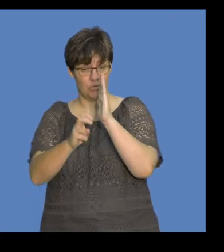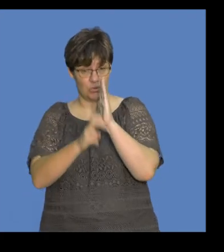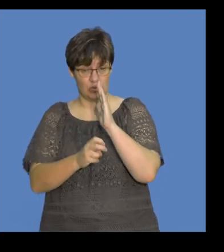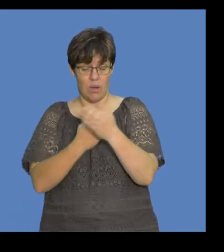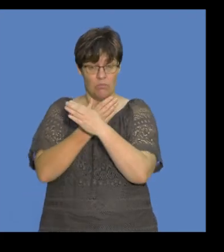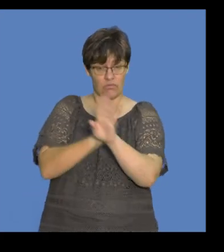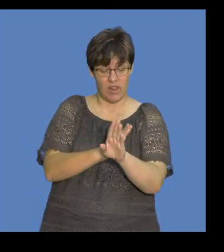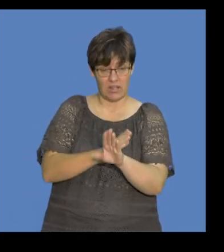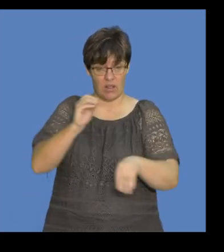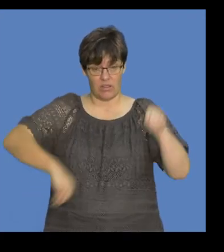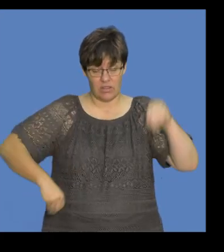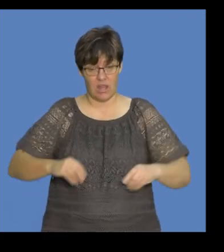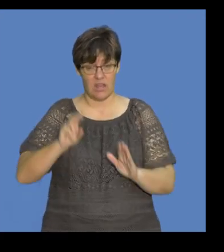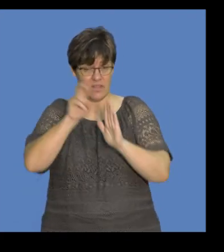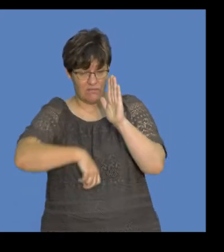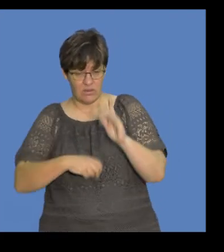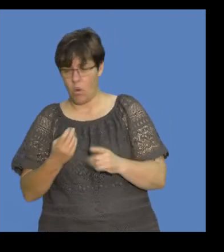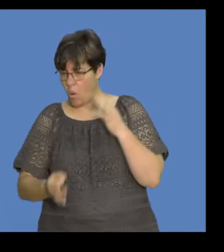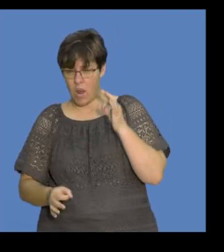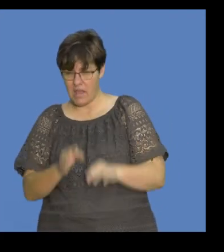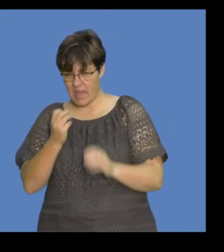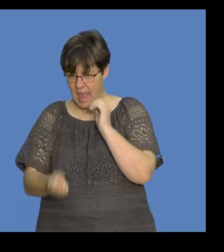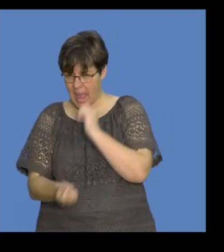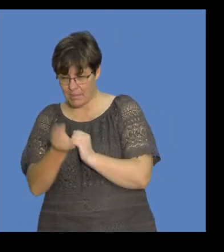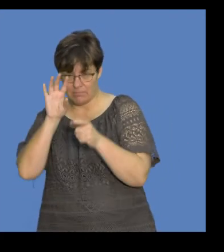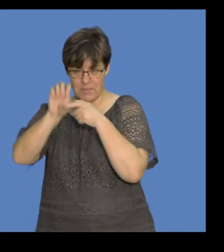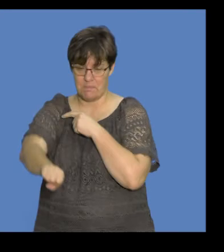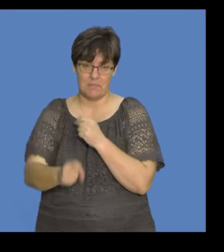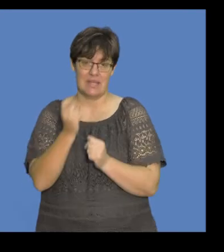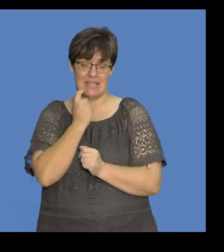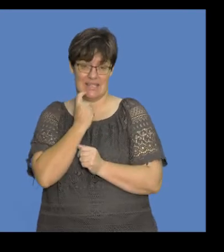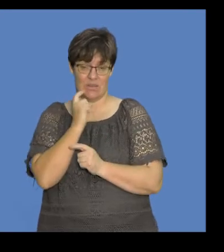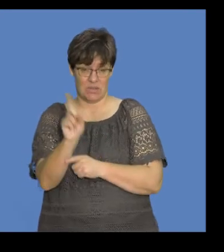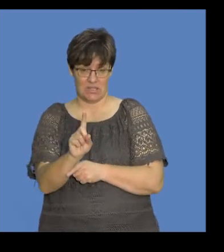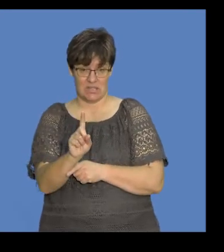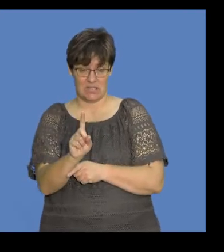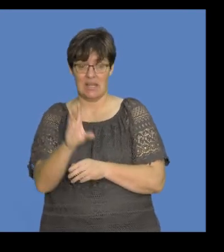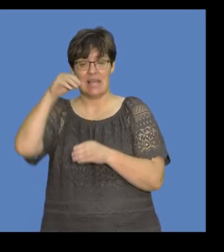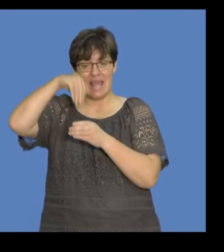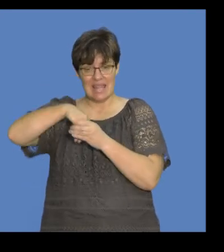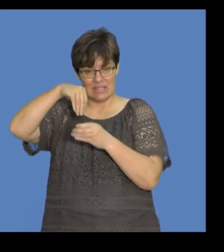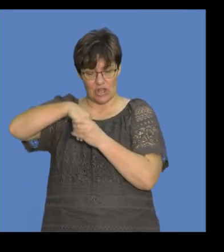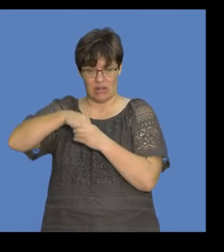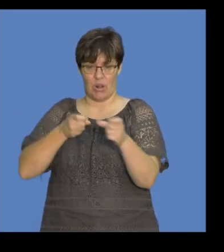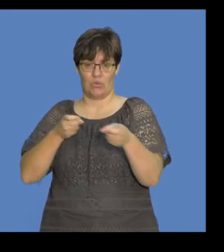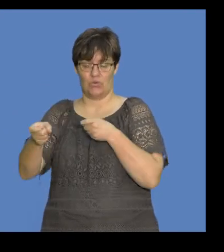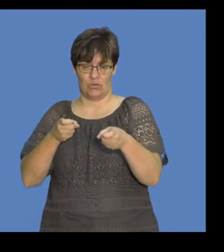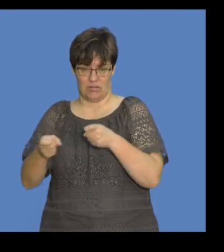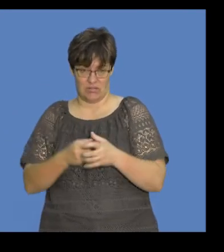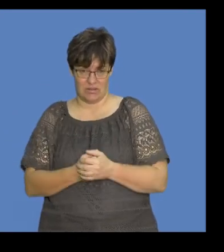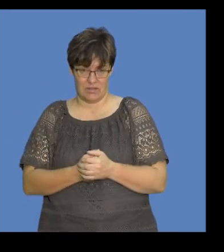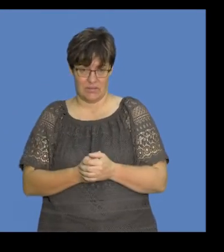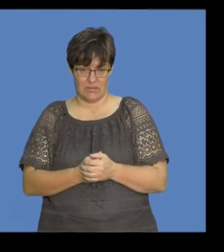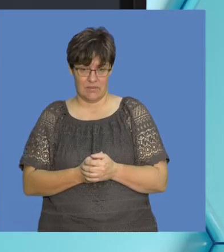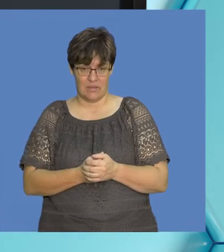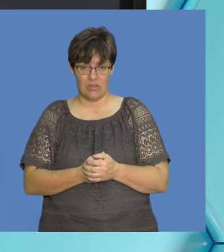theft or to detect it as soon as it occurs is called internal control. In other